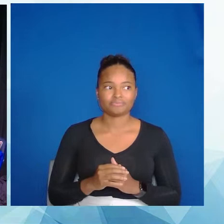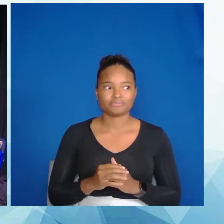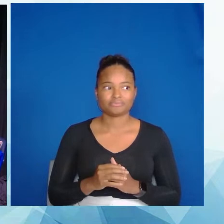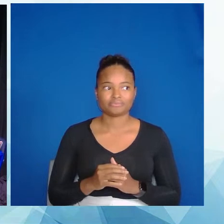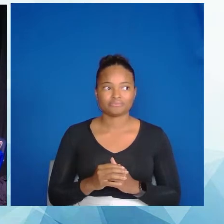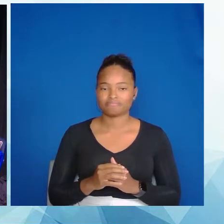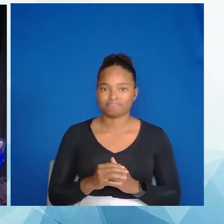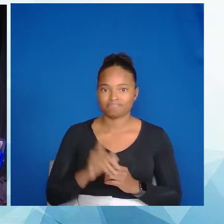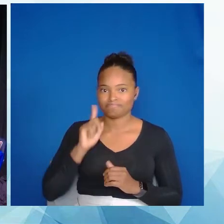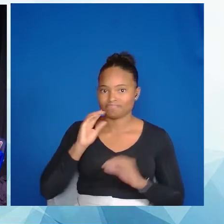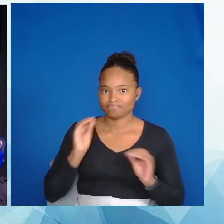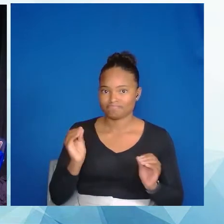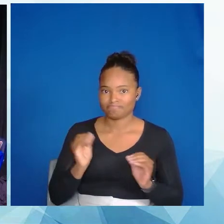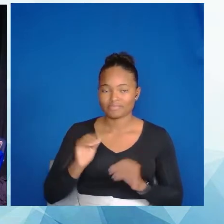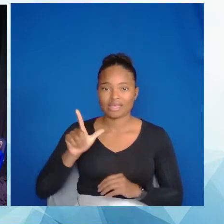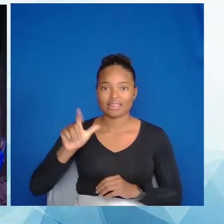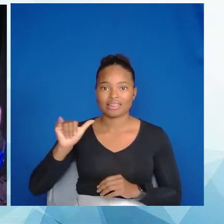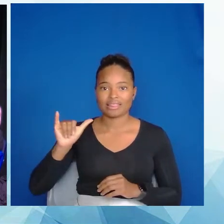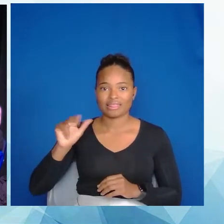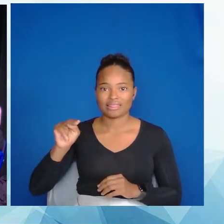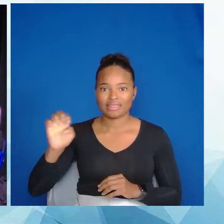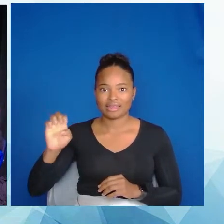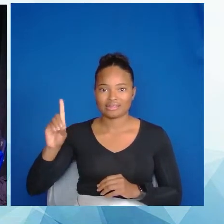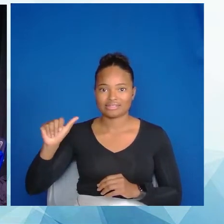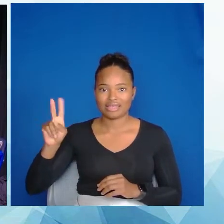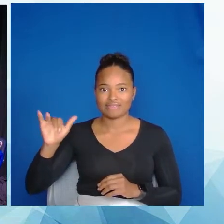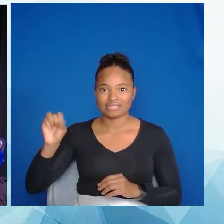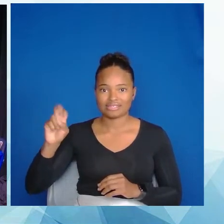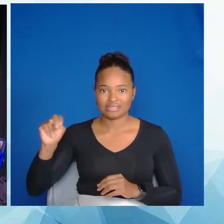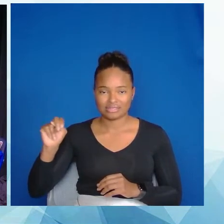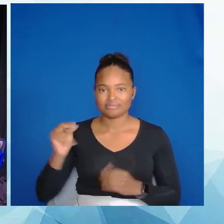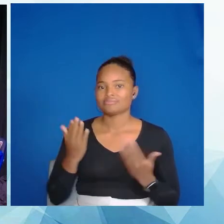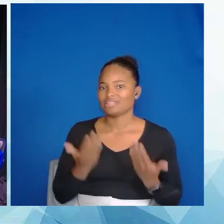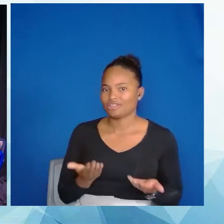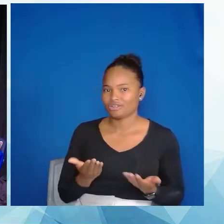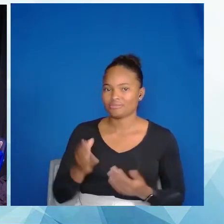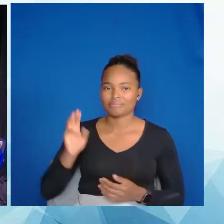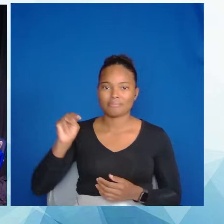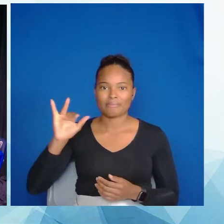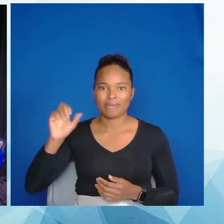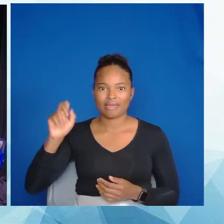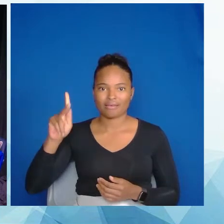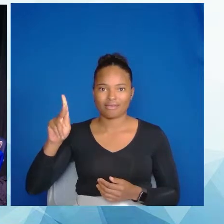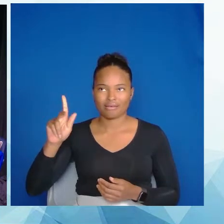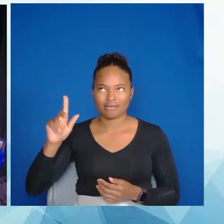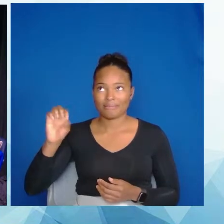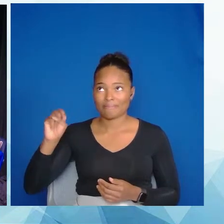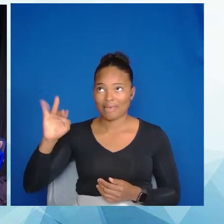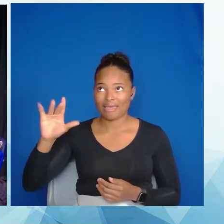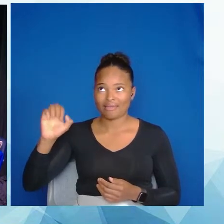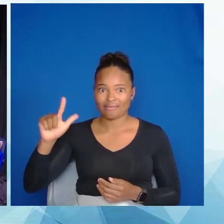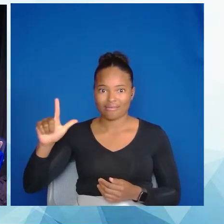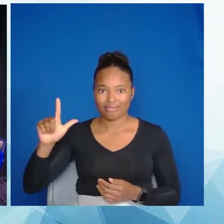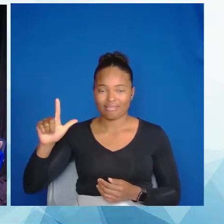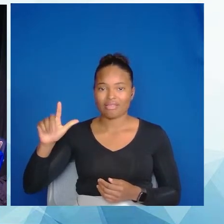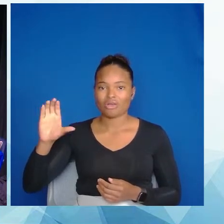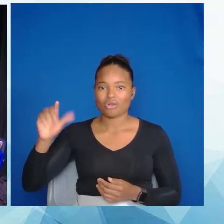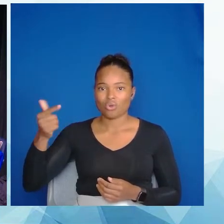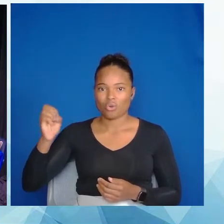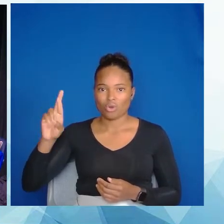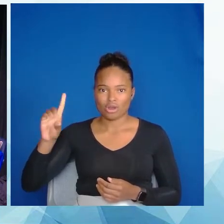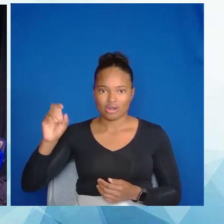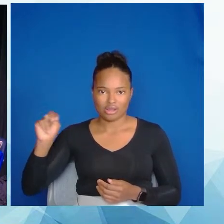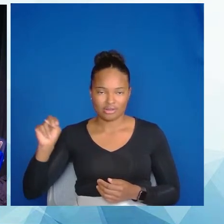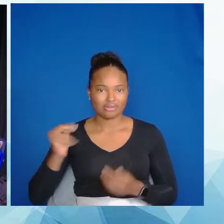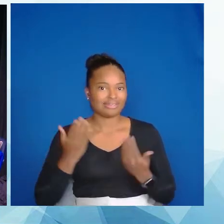No? Okay. Lynn Davison. Here. Michael Gordon. I'm here.